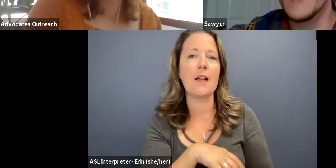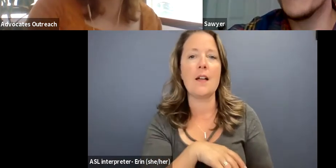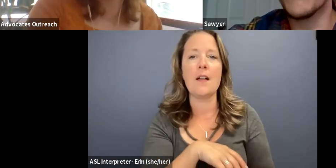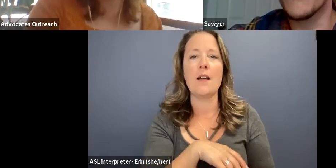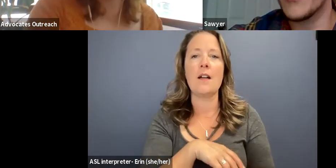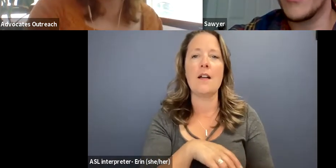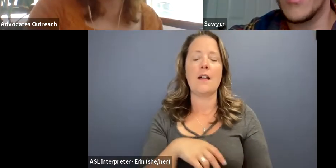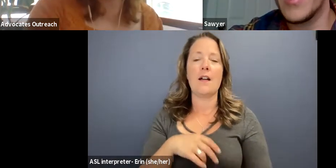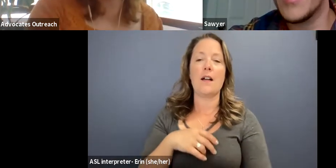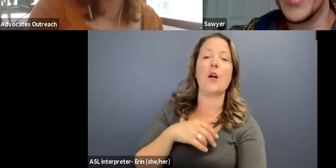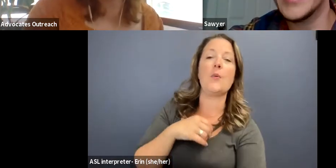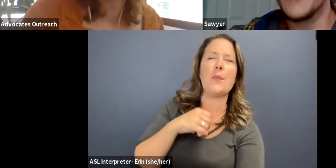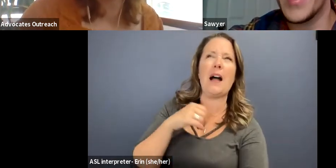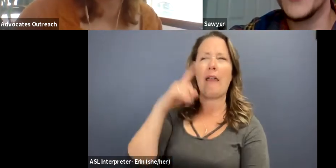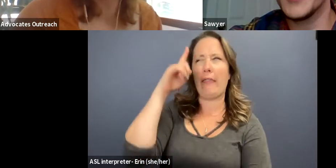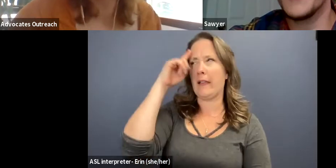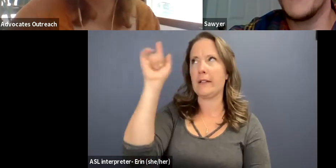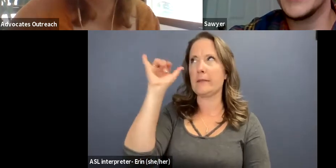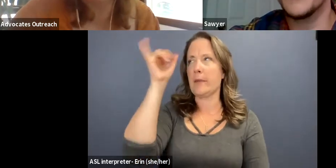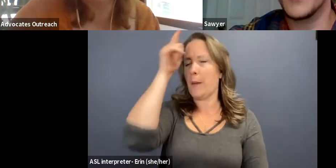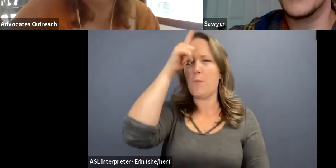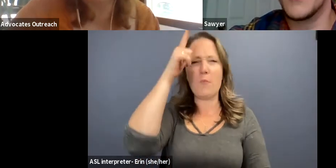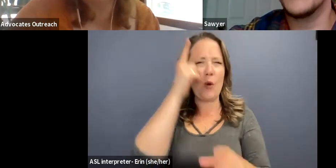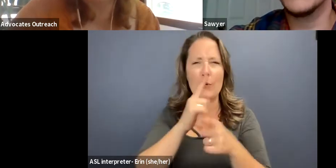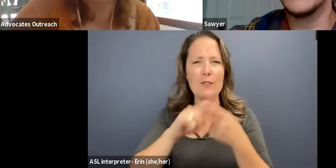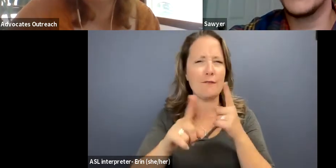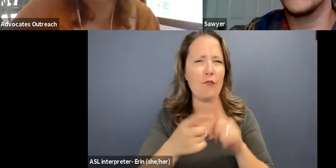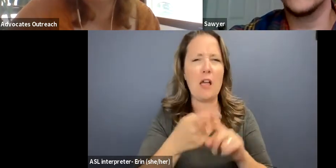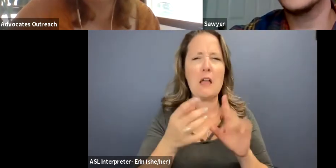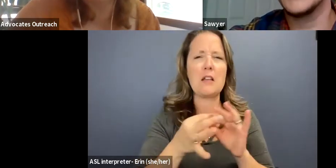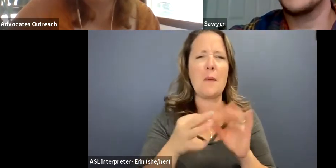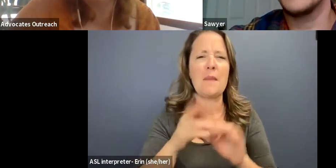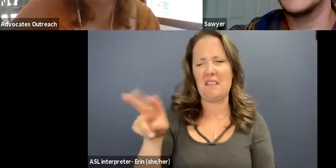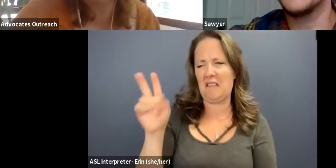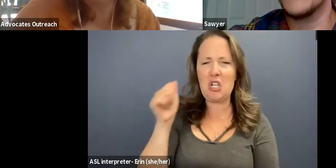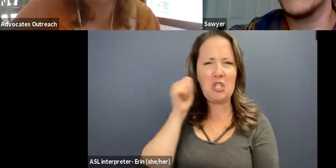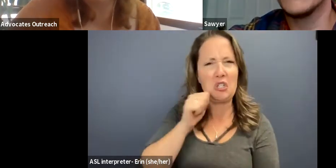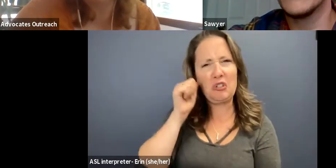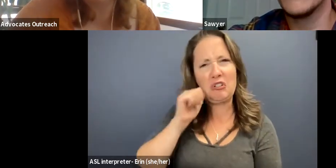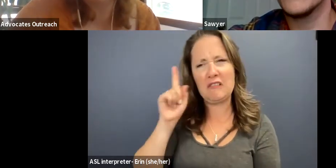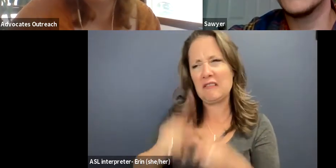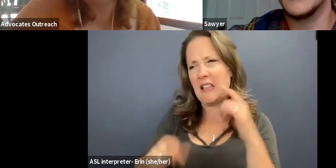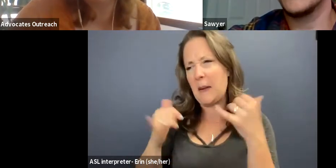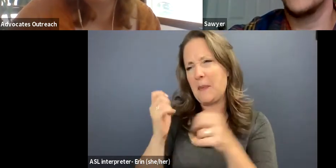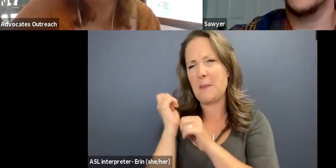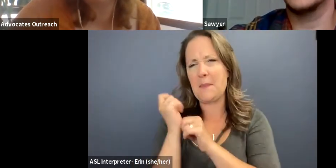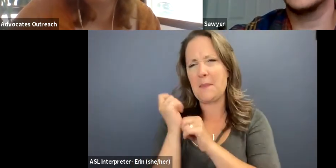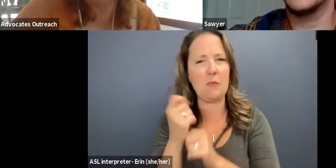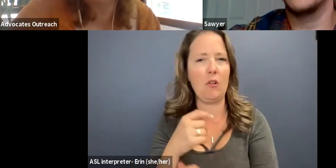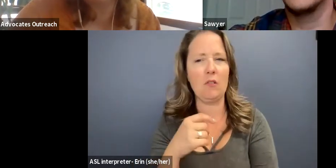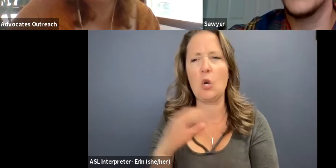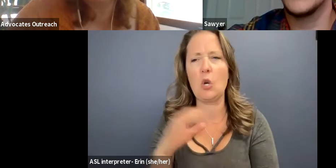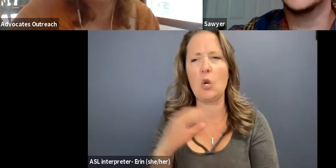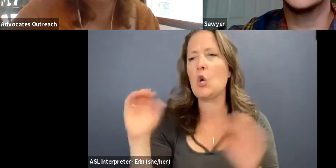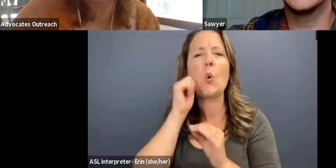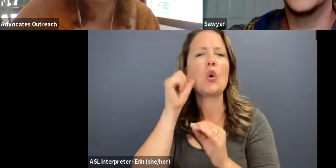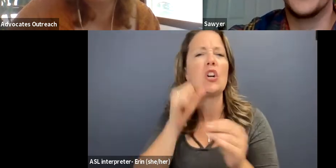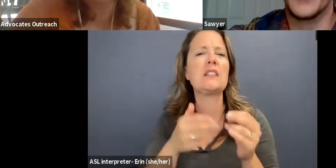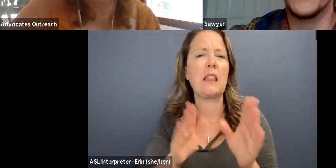I asked my mom, like, what is sex? And I remember she got really kind